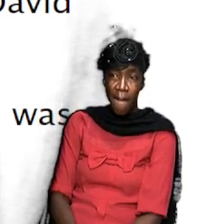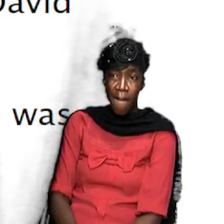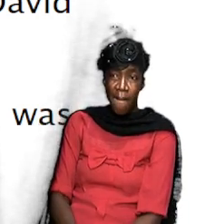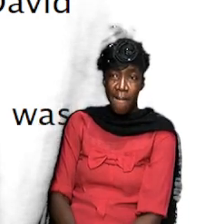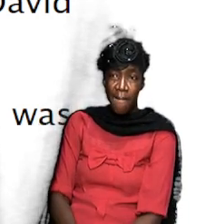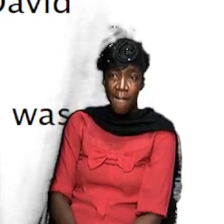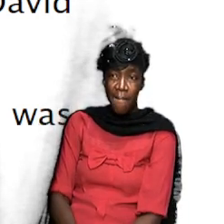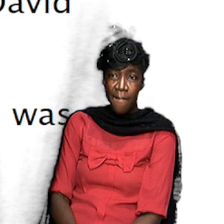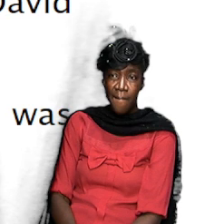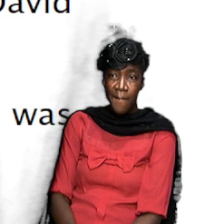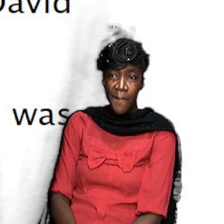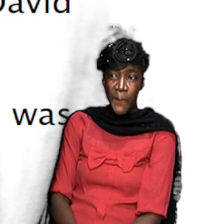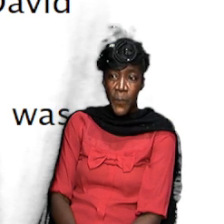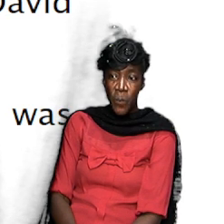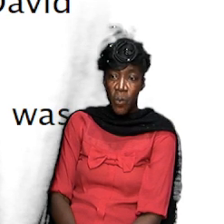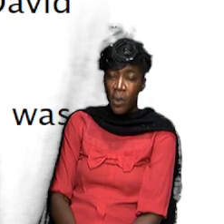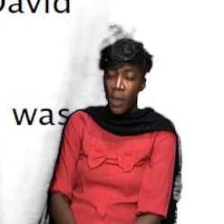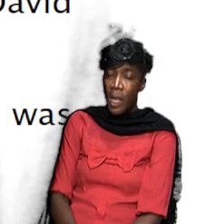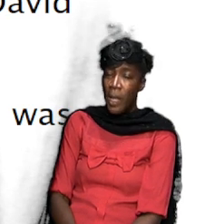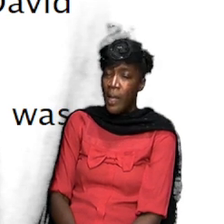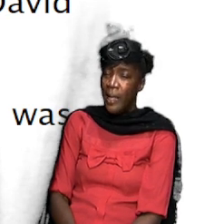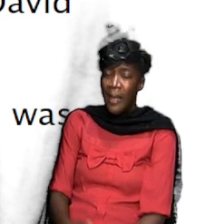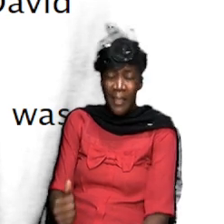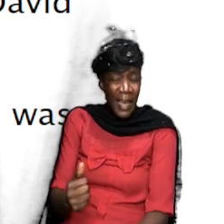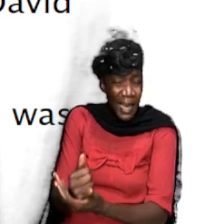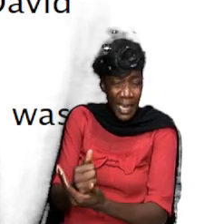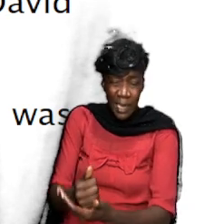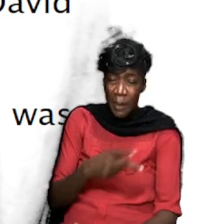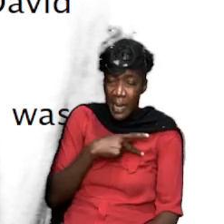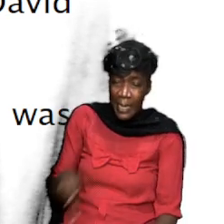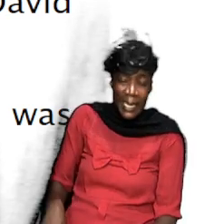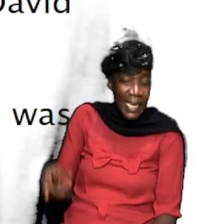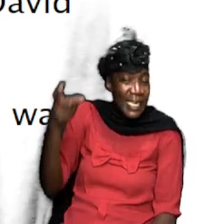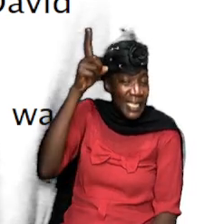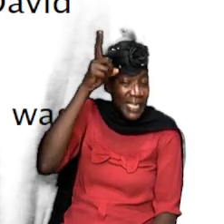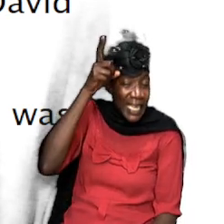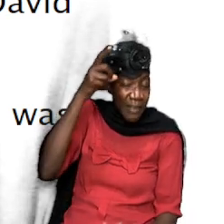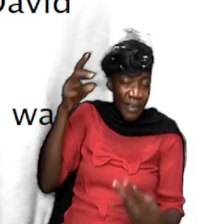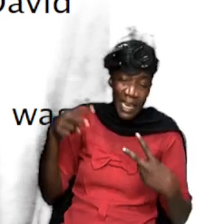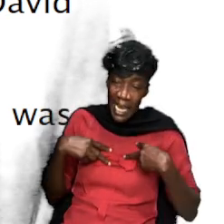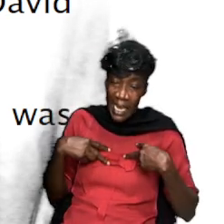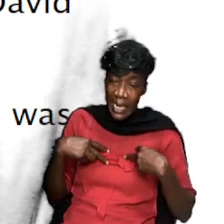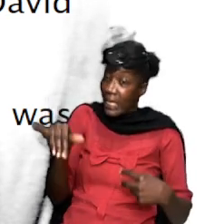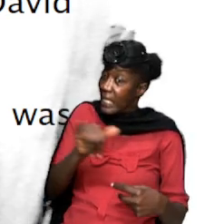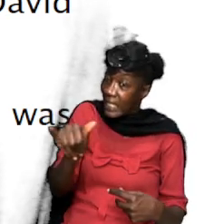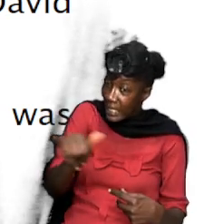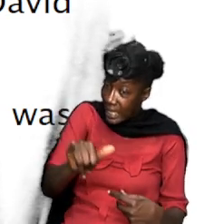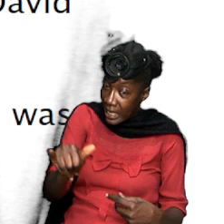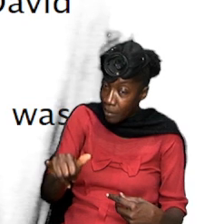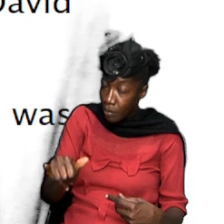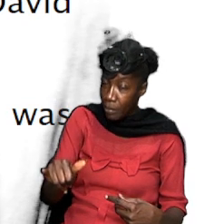The privilege that King David had was the same privilege that Saul had.